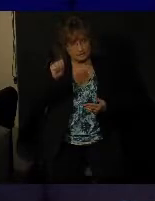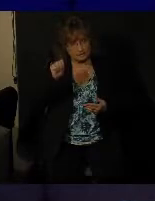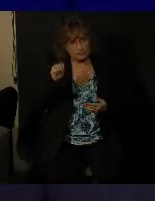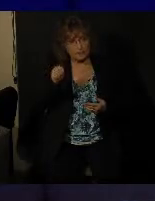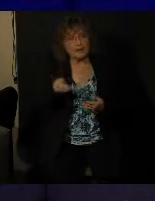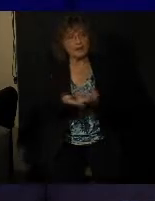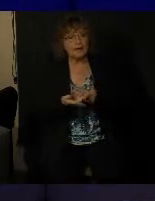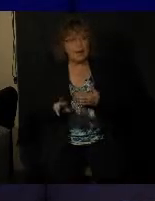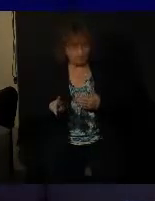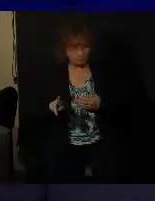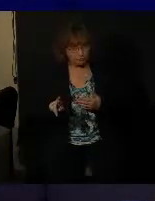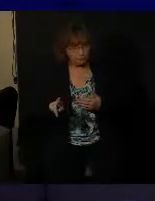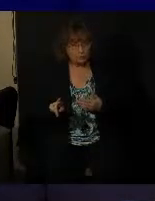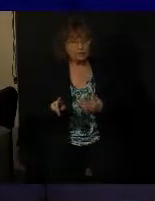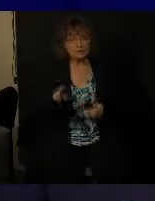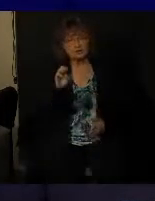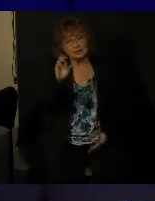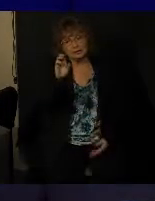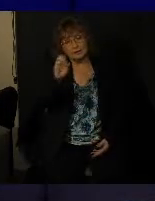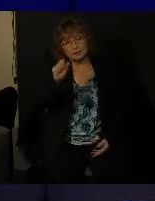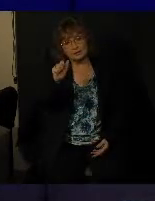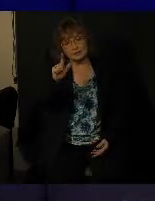2002. Pretty good childhood.